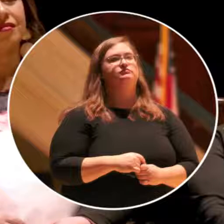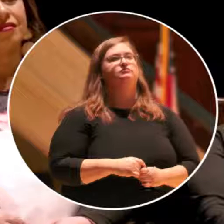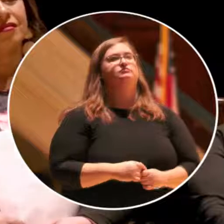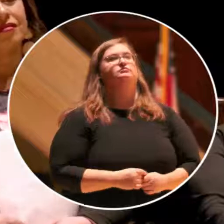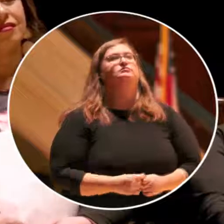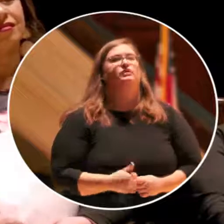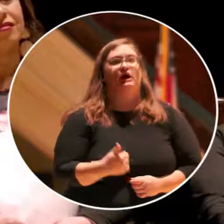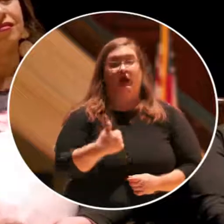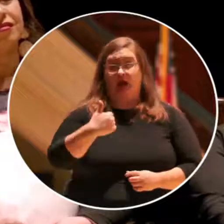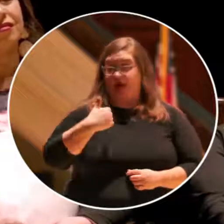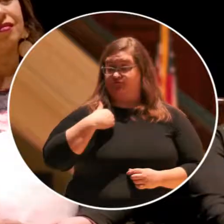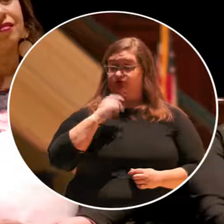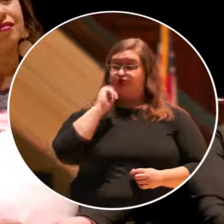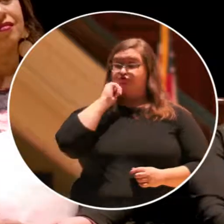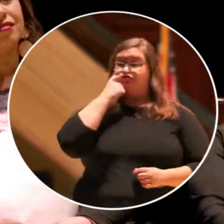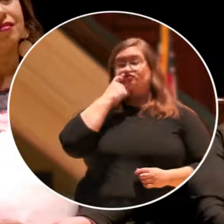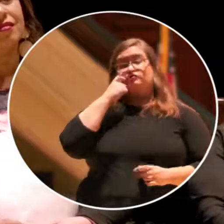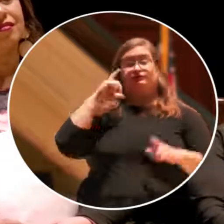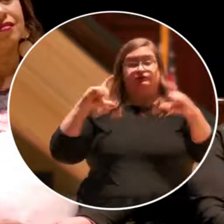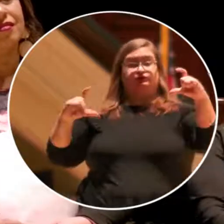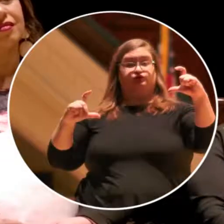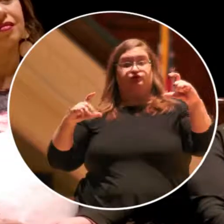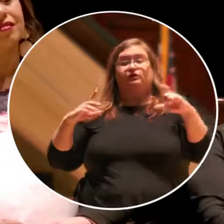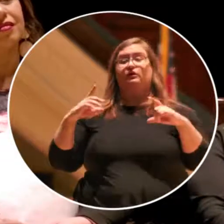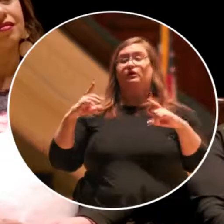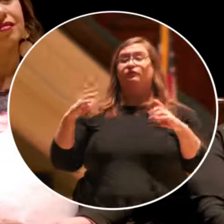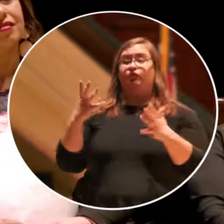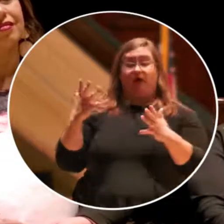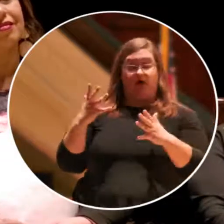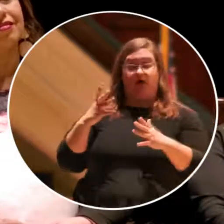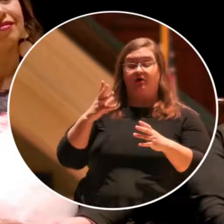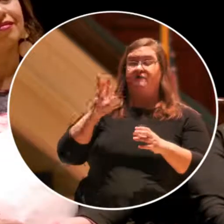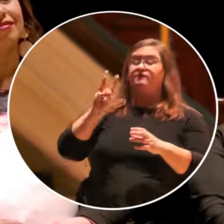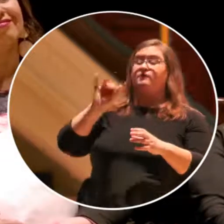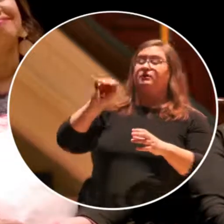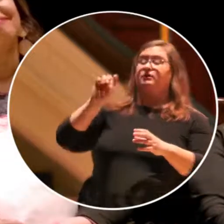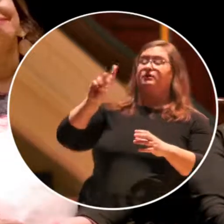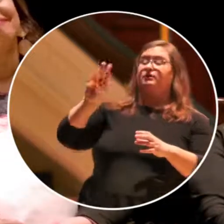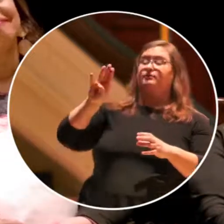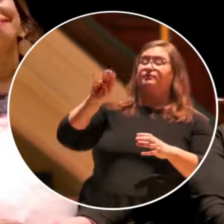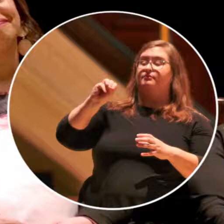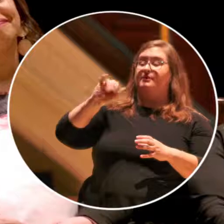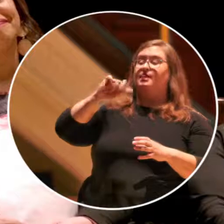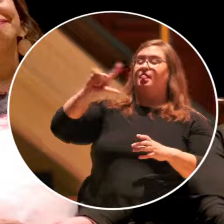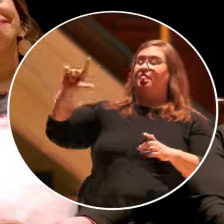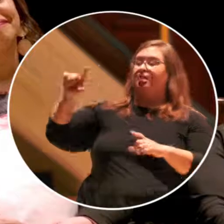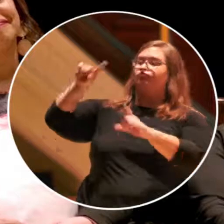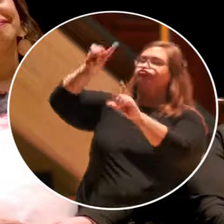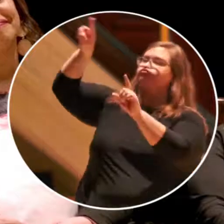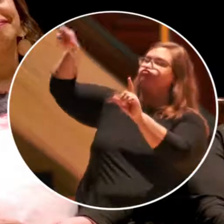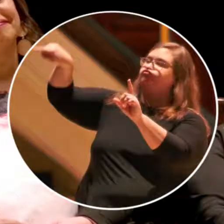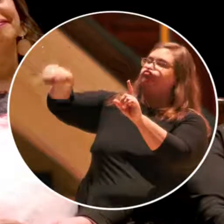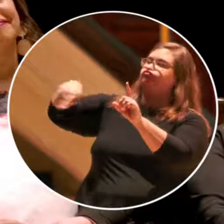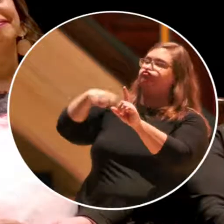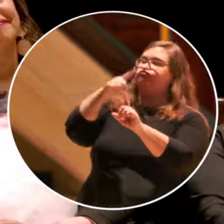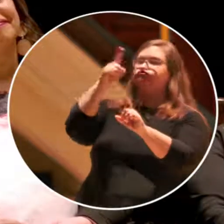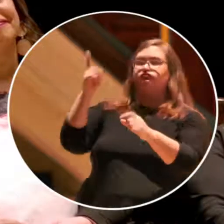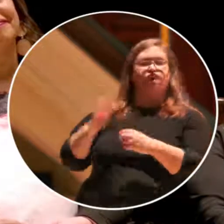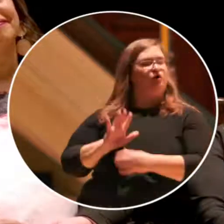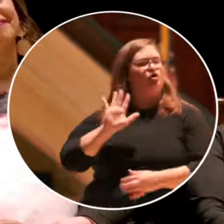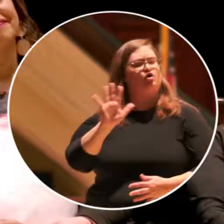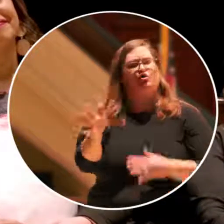taken from a moving car. She was my first artist. The passion,